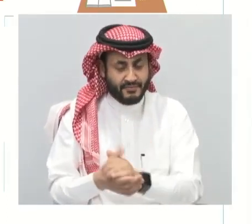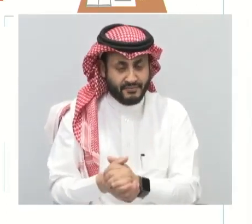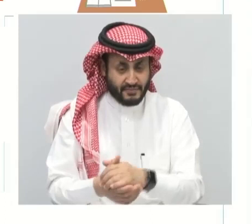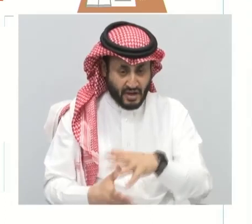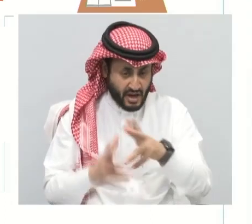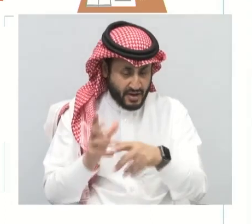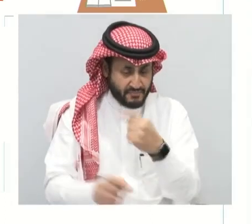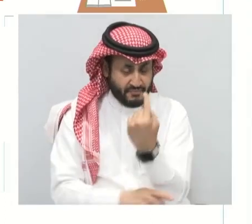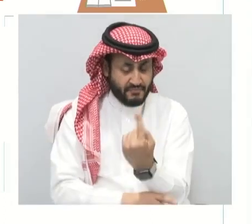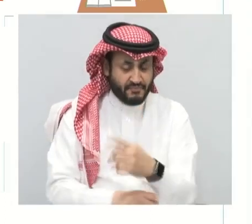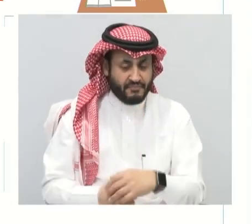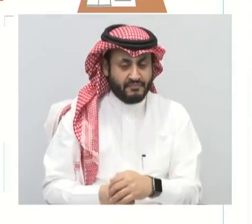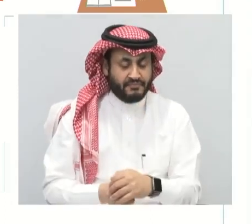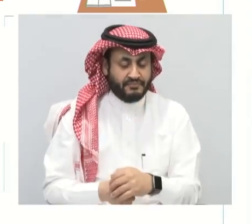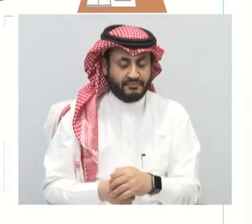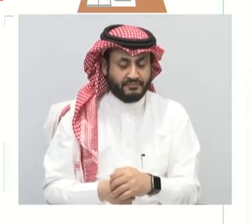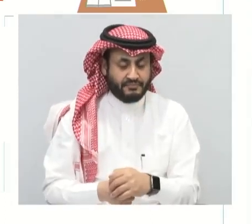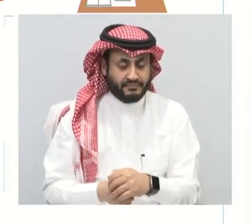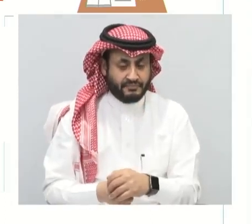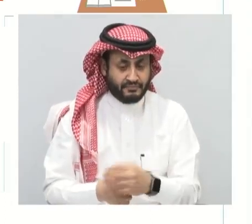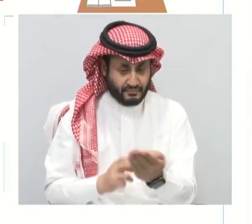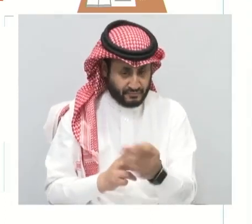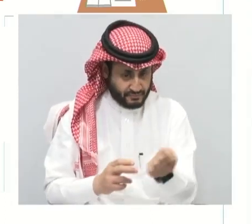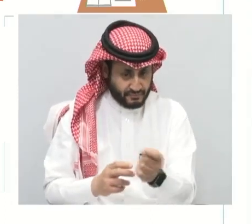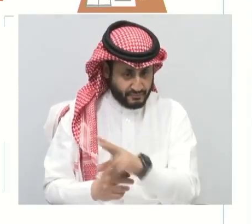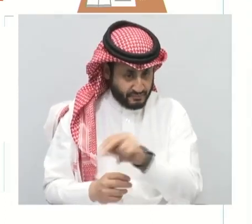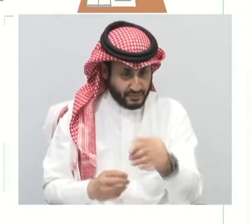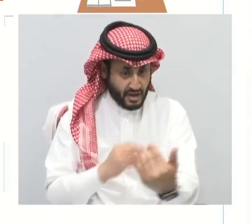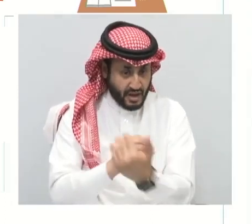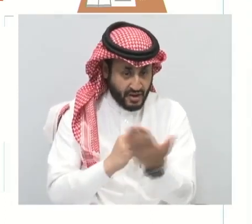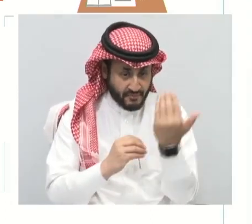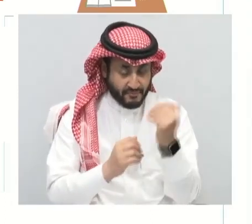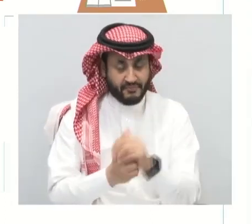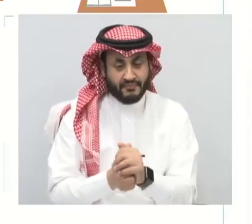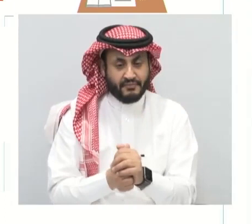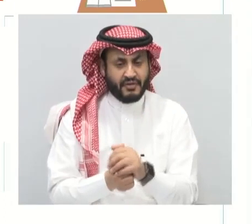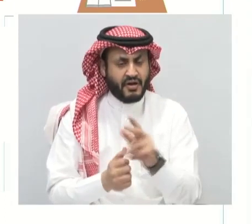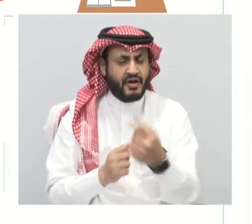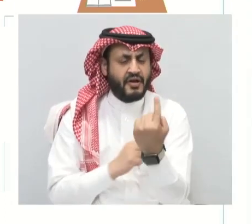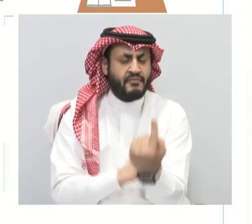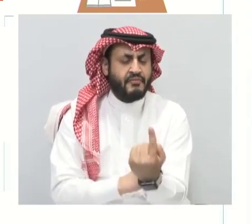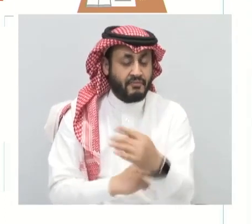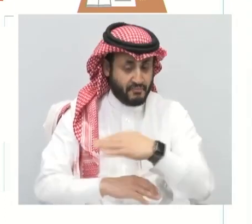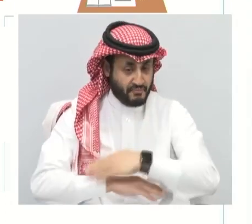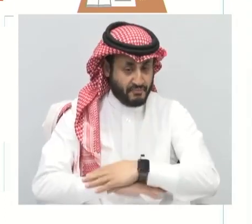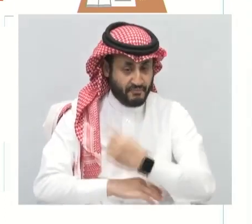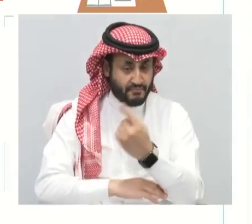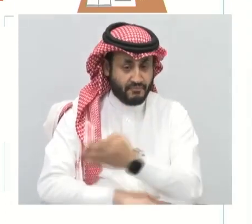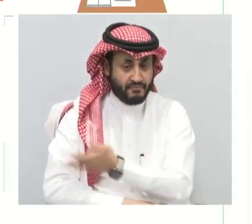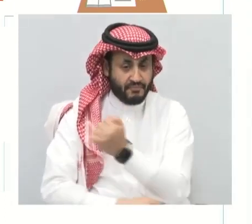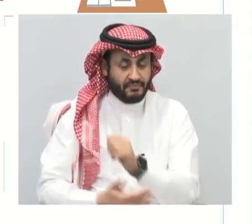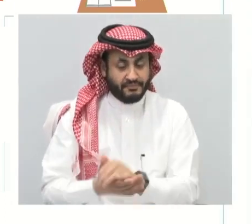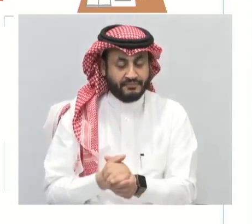other ideas from this unit. You have to apply what we studied about how to request for a